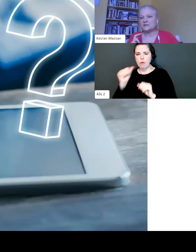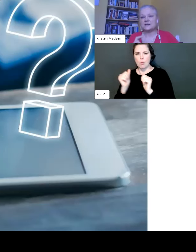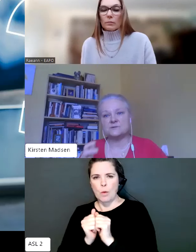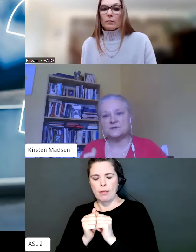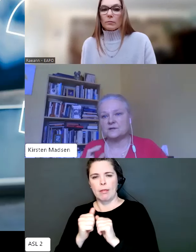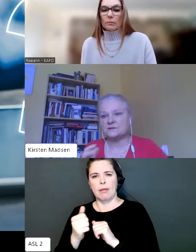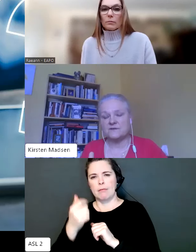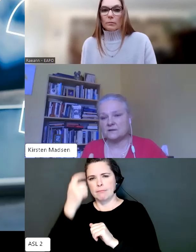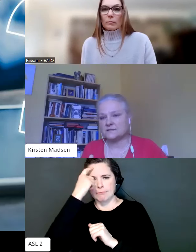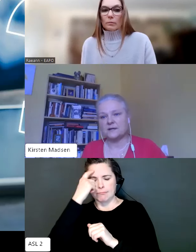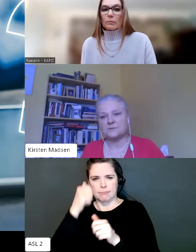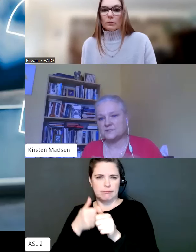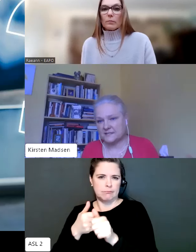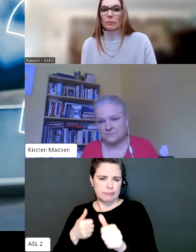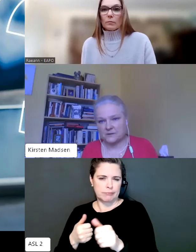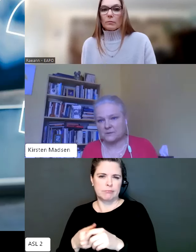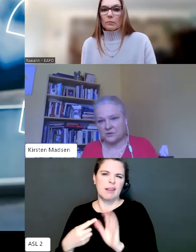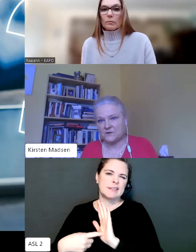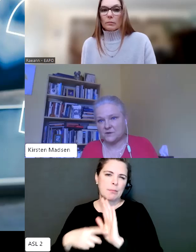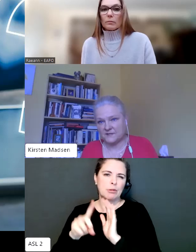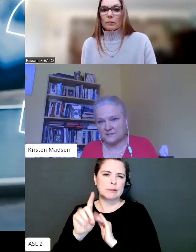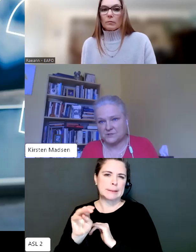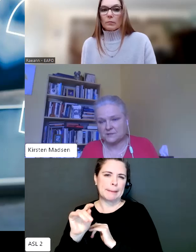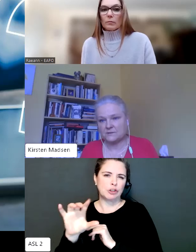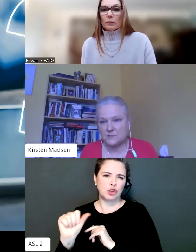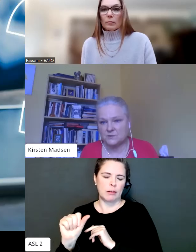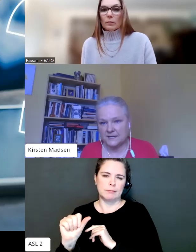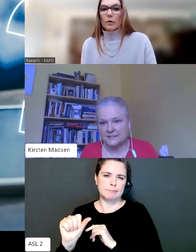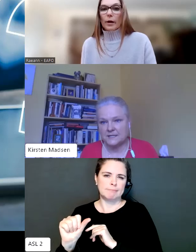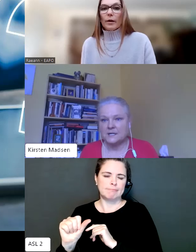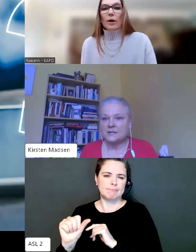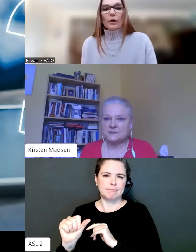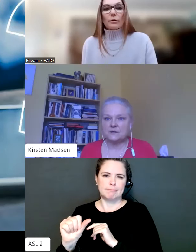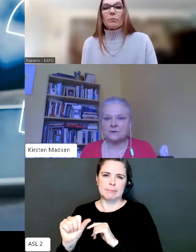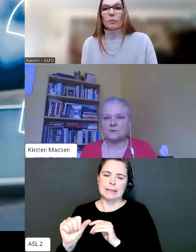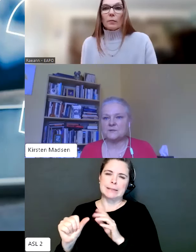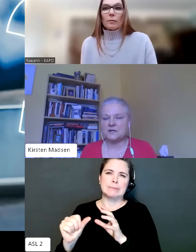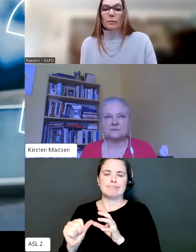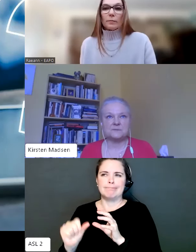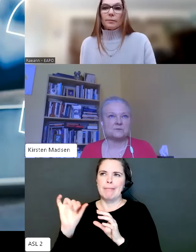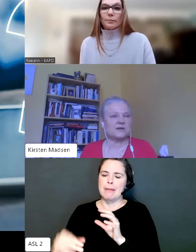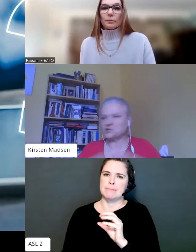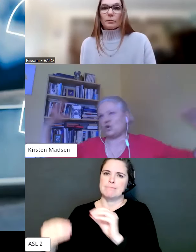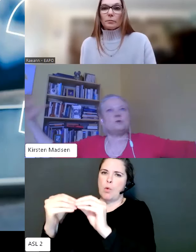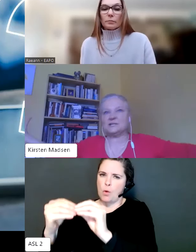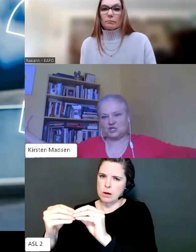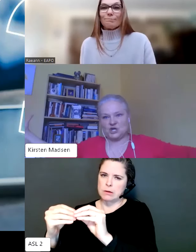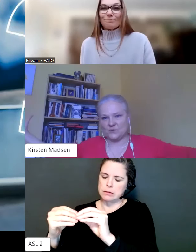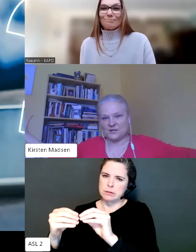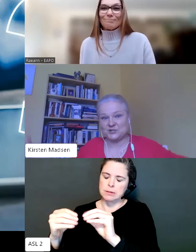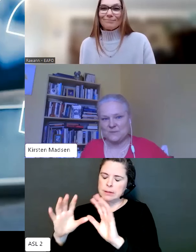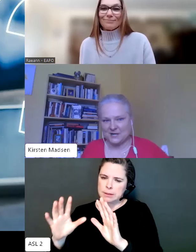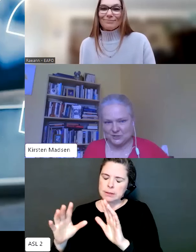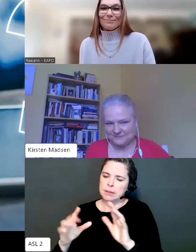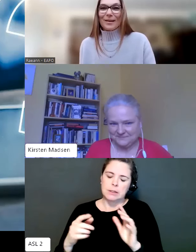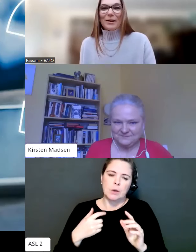aggression as a result of Alzheimer's, that's beyond the purview of this particular toolkit. Okay. So when we talk, there's so much to go. There's